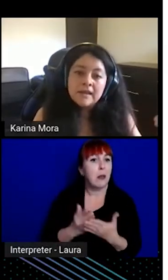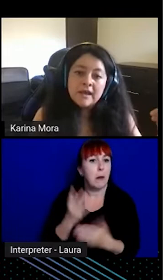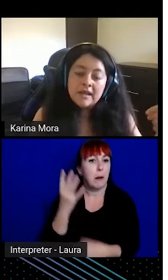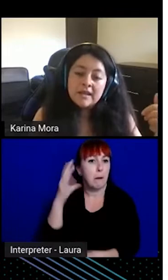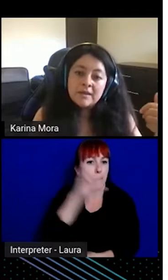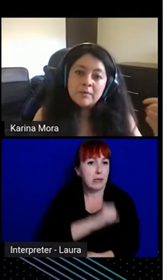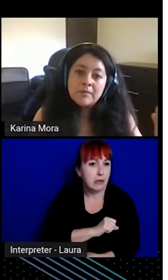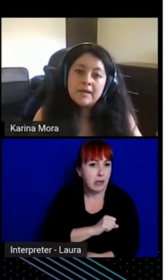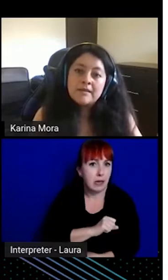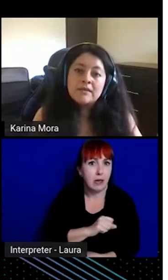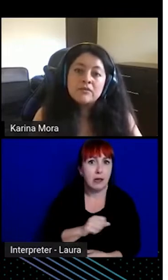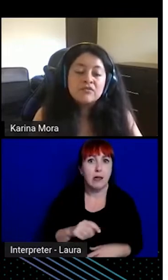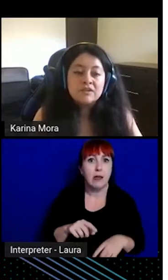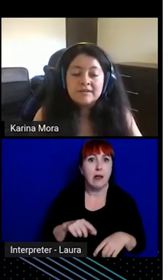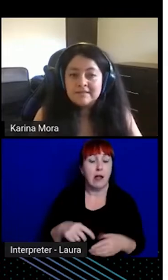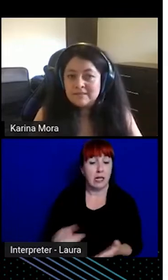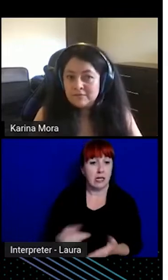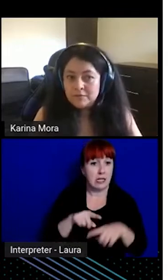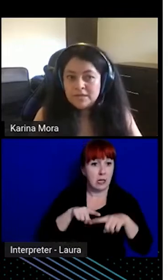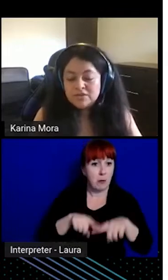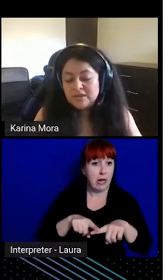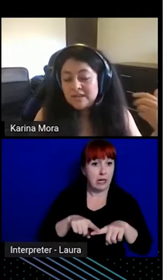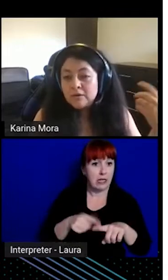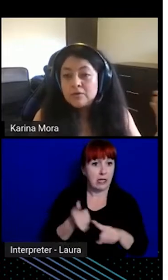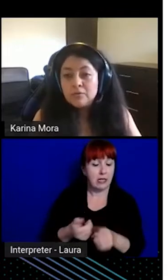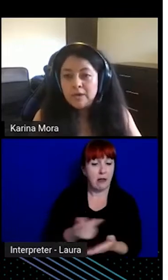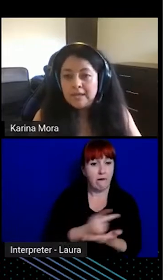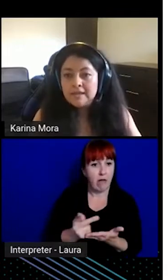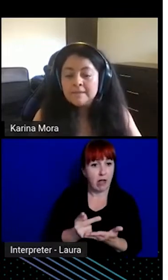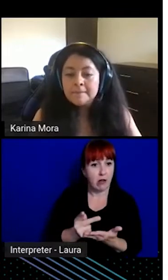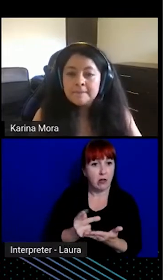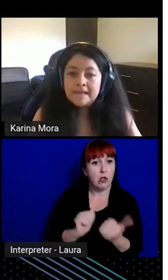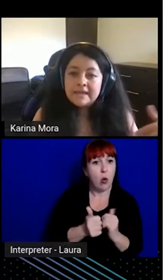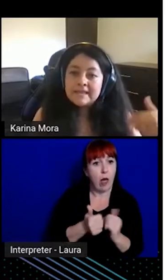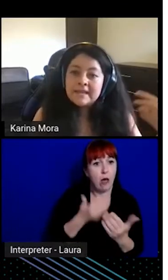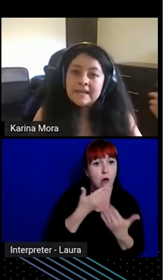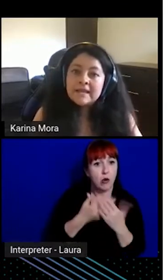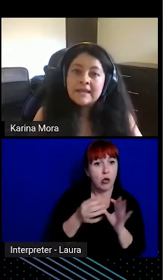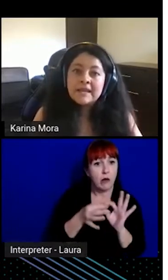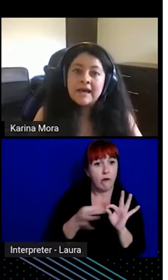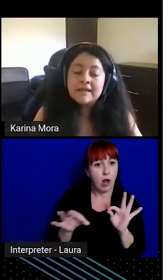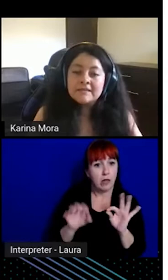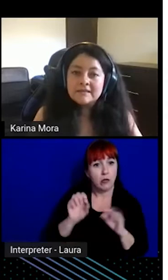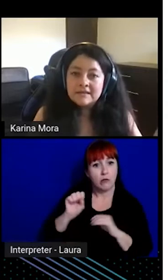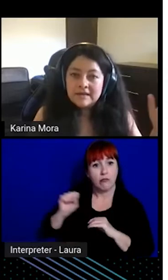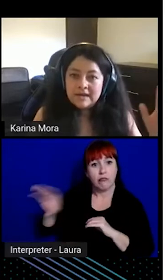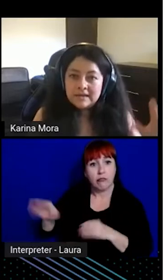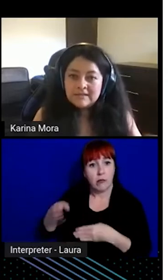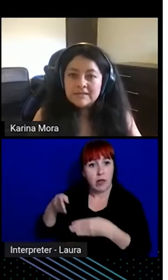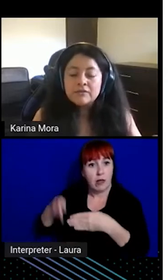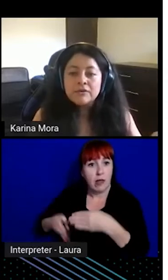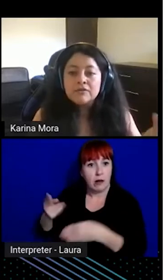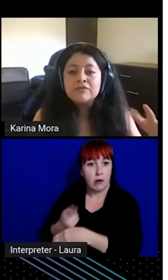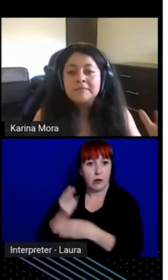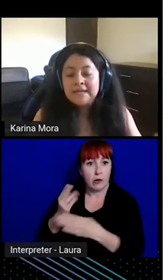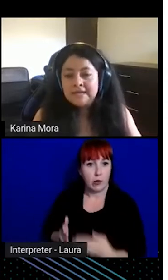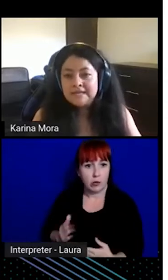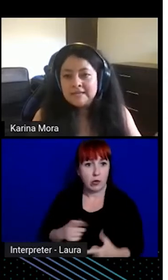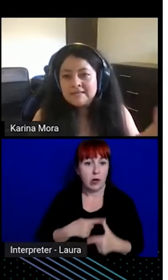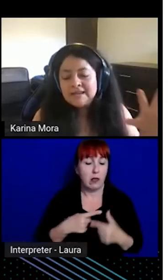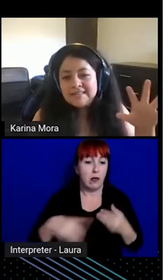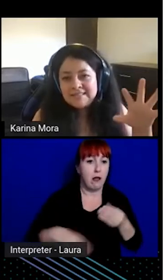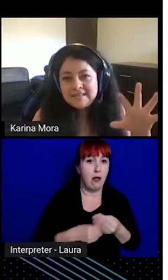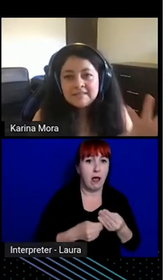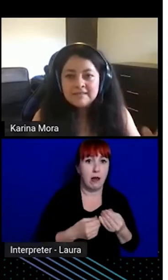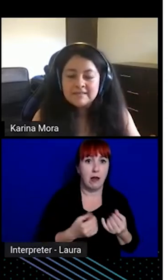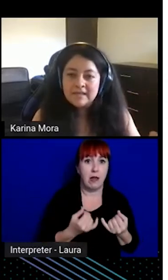dependency, and I can provide the user this information in a good way. And then I can add an asynchronous